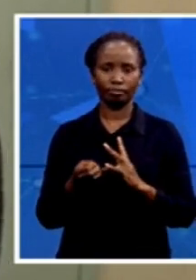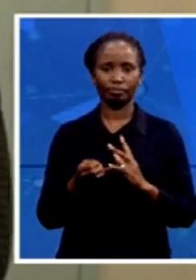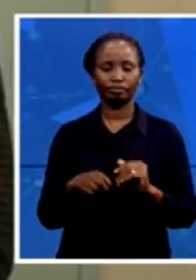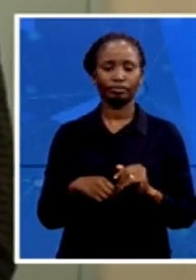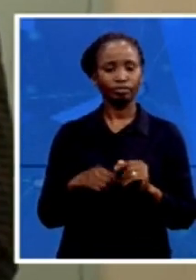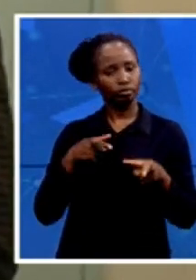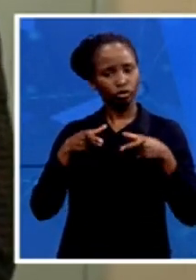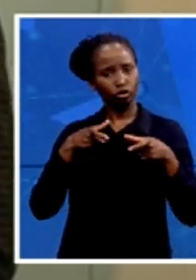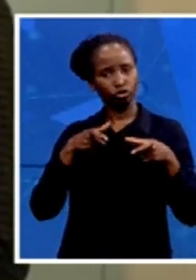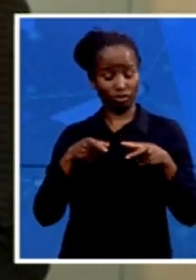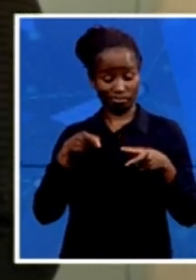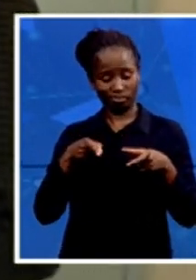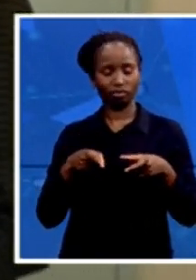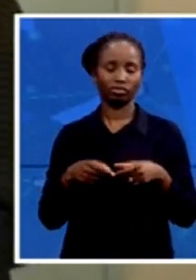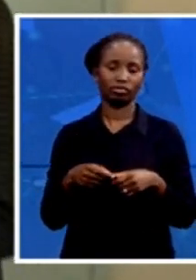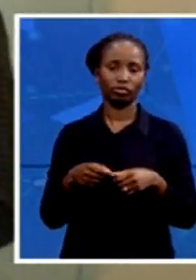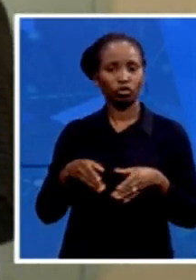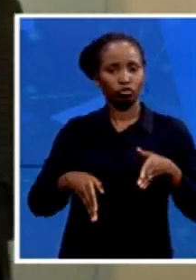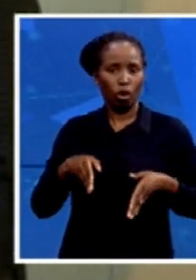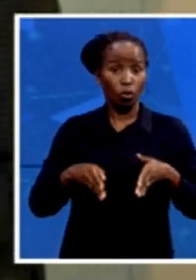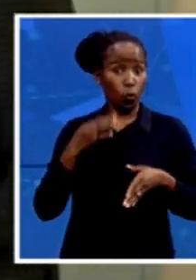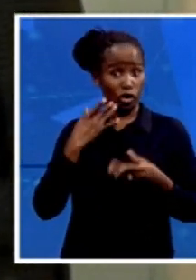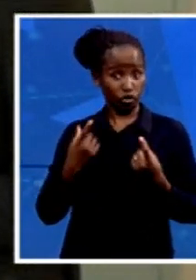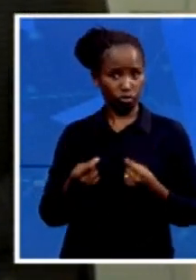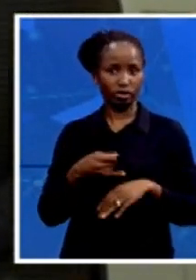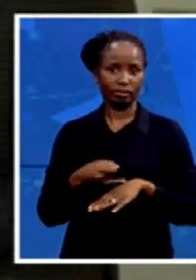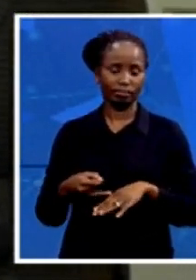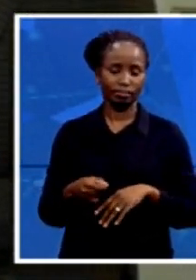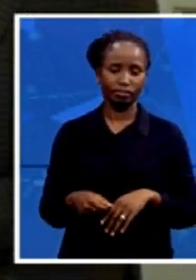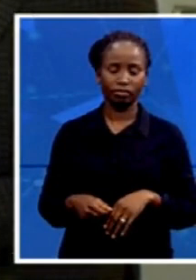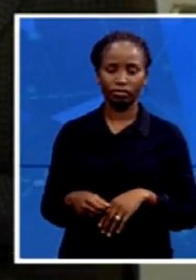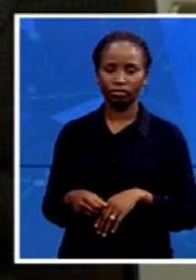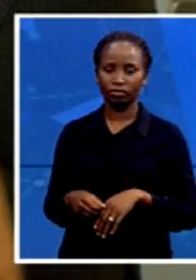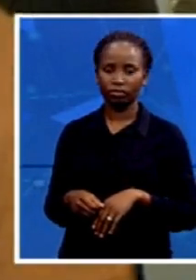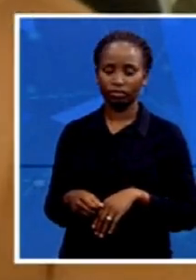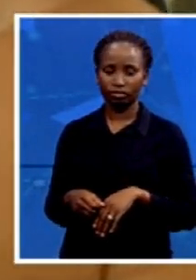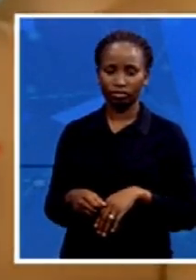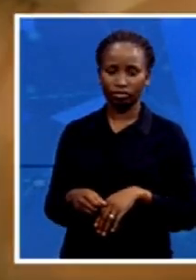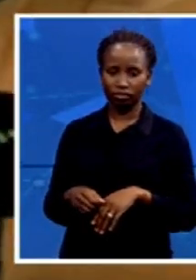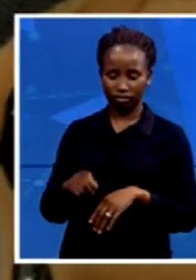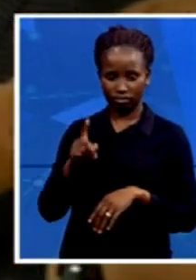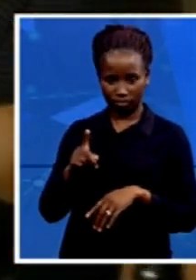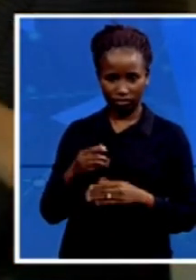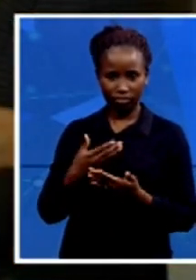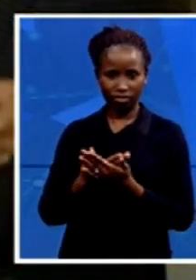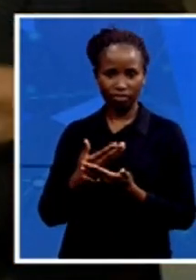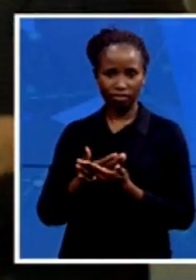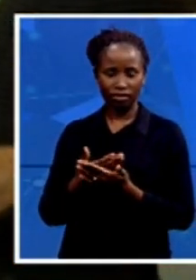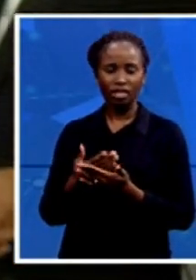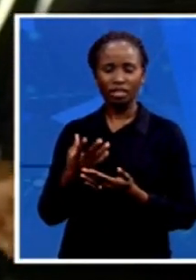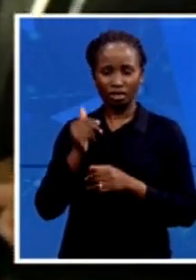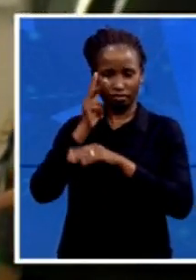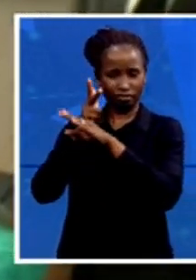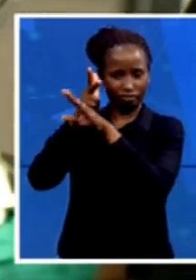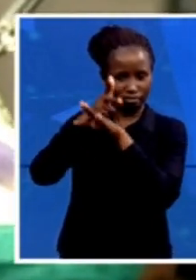surgery. Let me just step out of the shot for a moment and ask my colleague Clinton Cerf to just show the console that Dr.